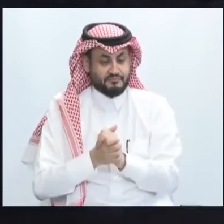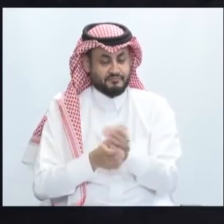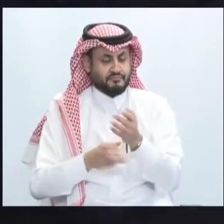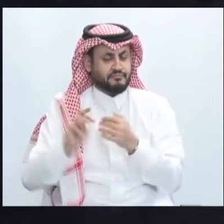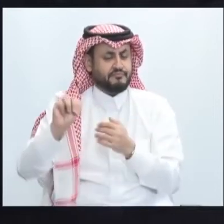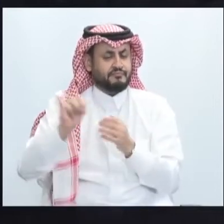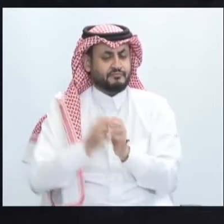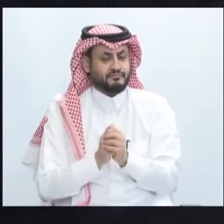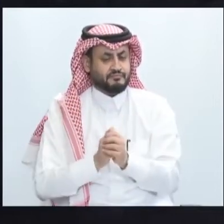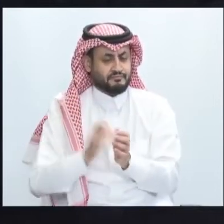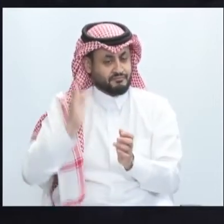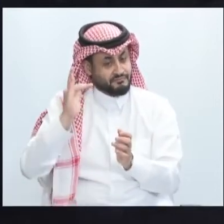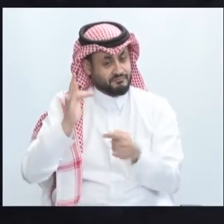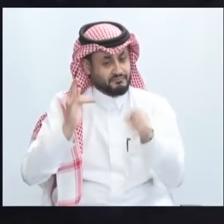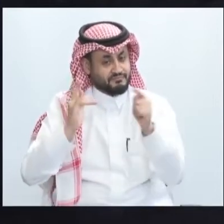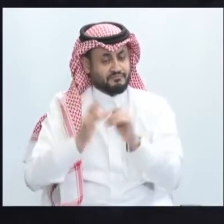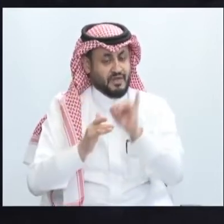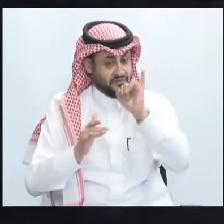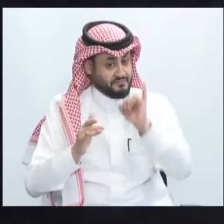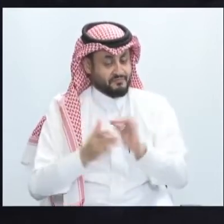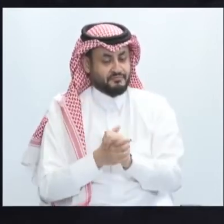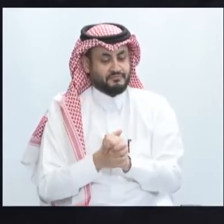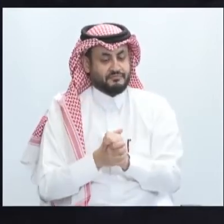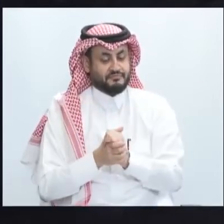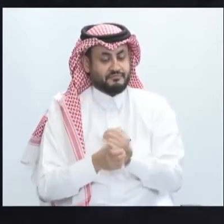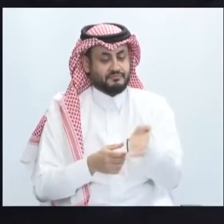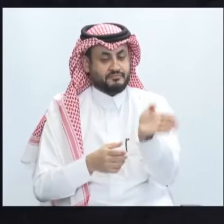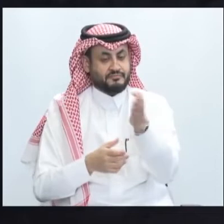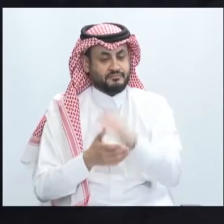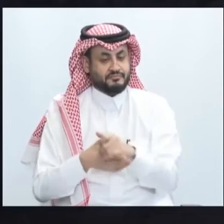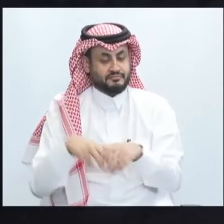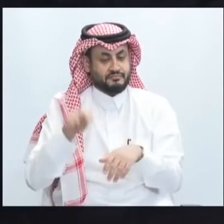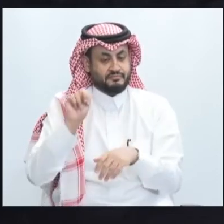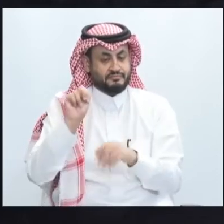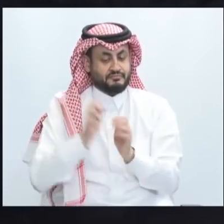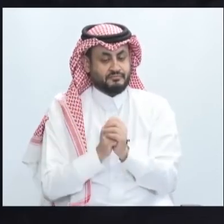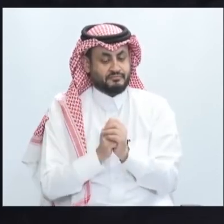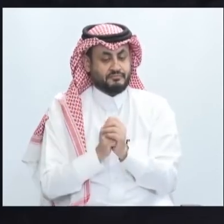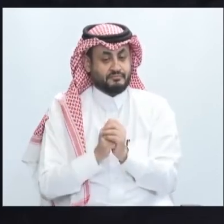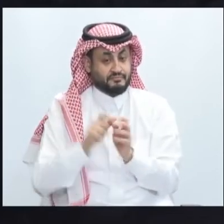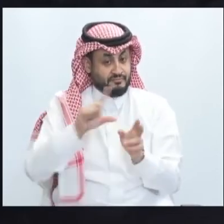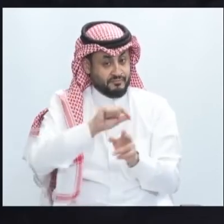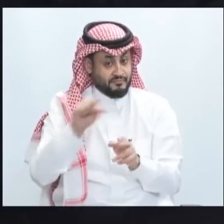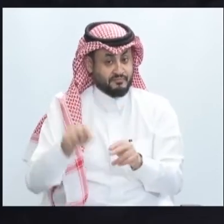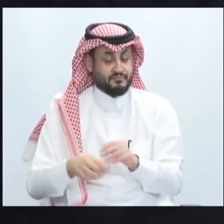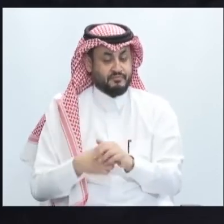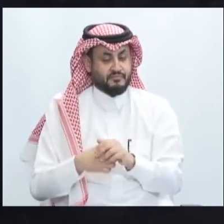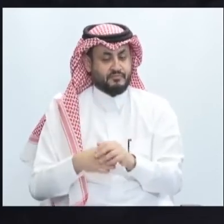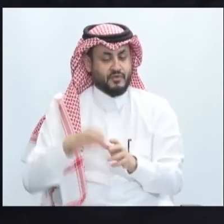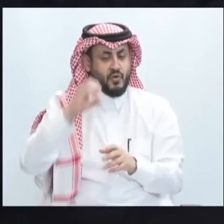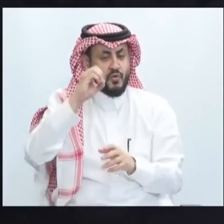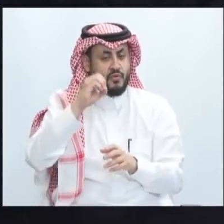What about M? On the chair. Yes, sit down on the chair. N. Also on the chair.